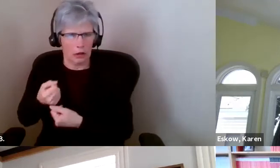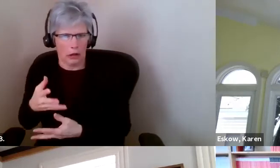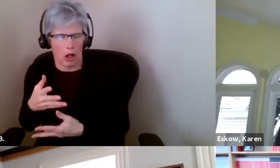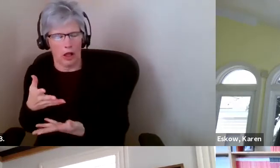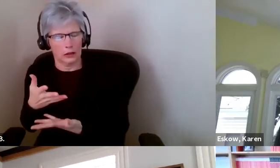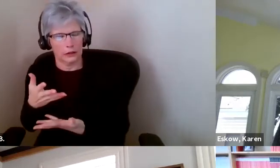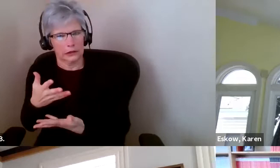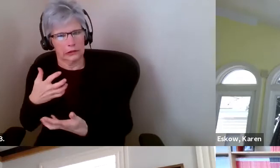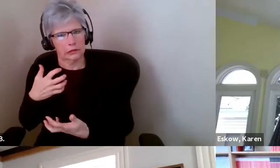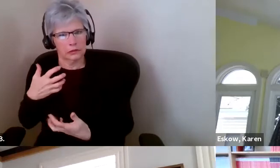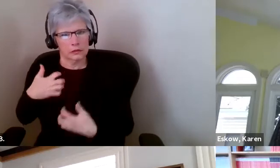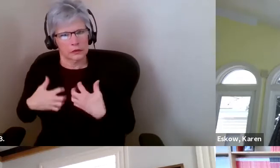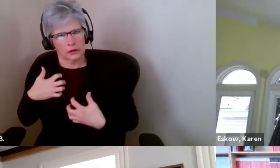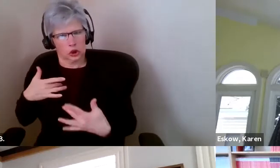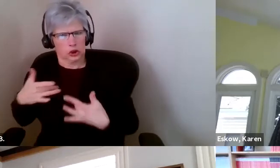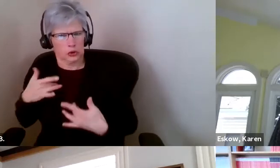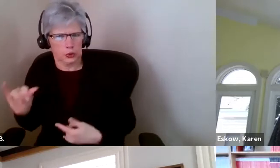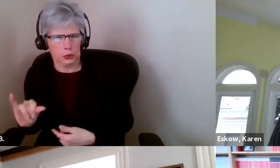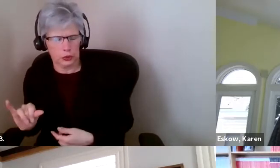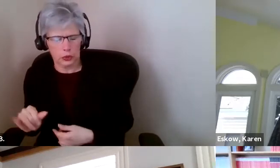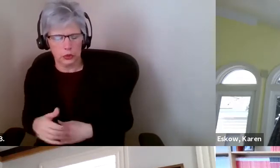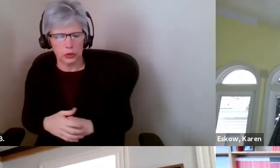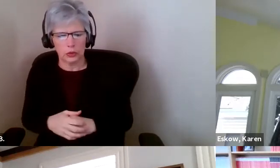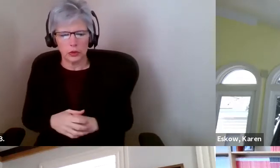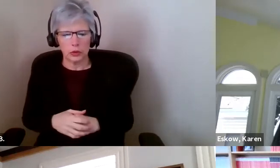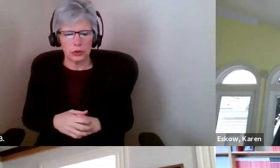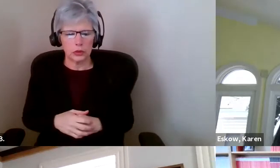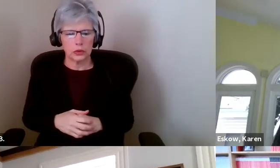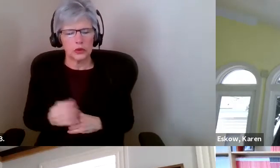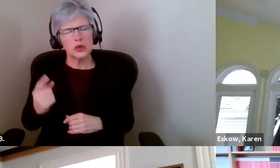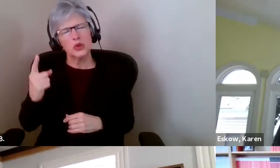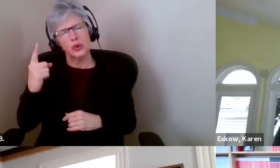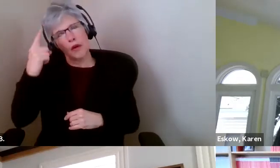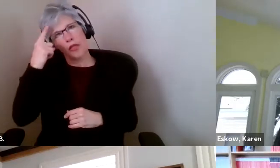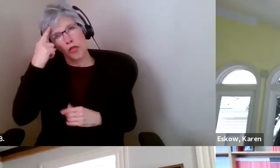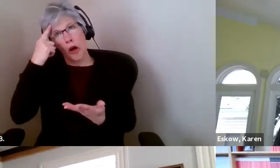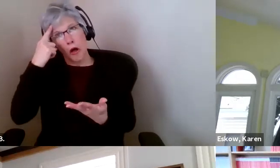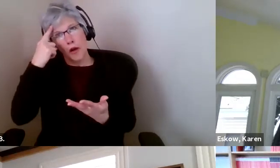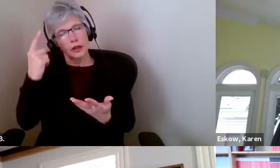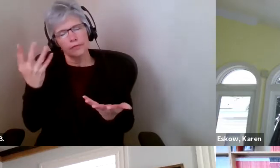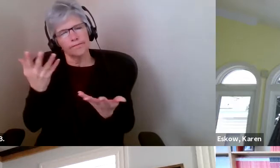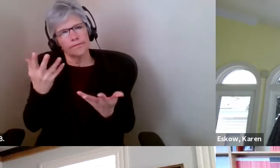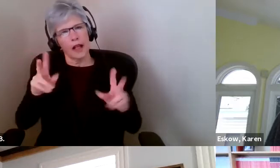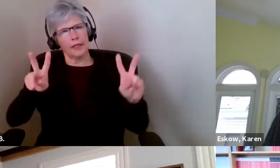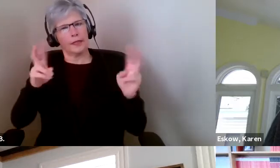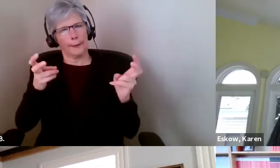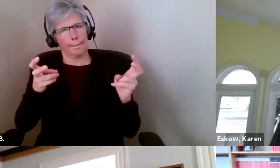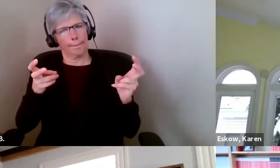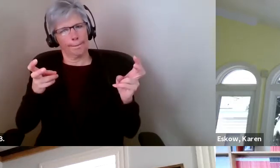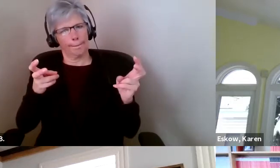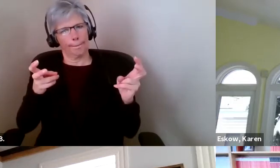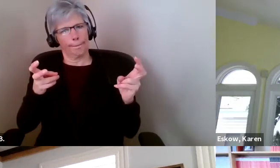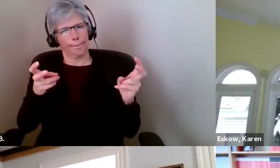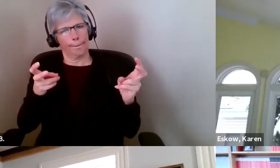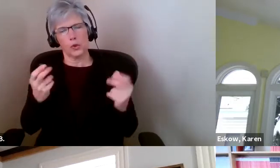be important to think in terms of a theme that could engage all of us in the college in